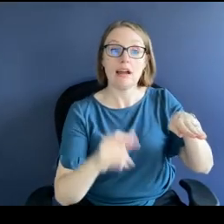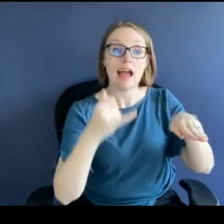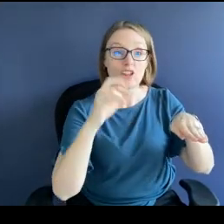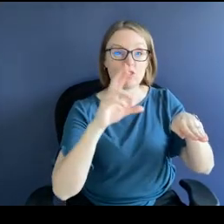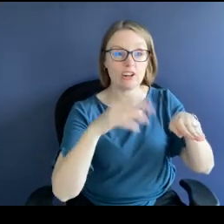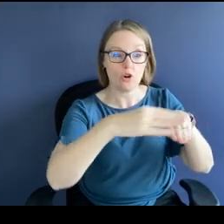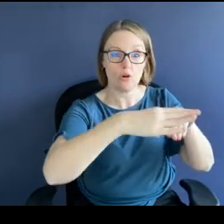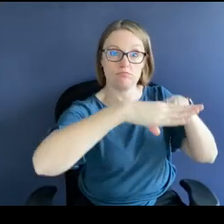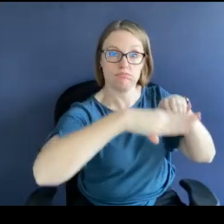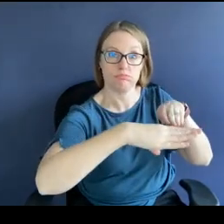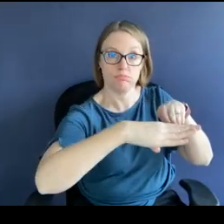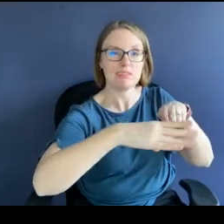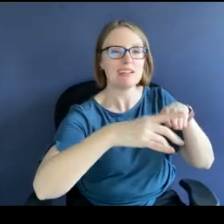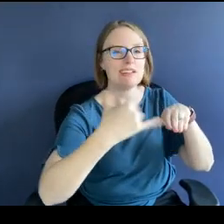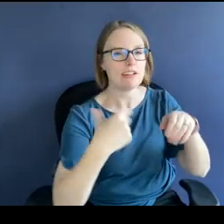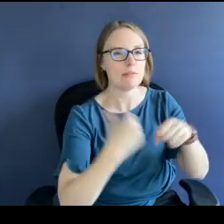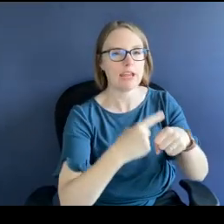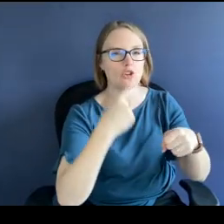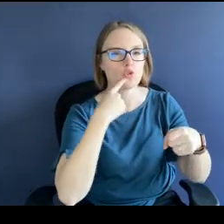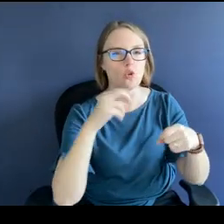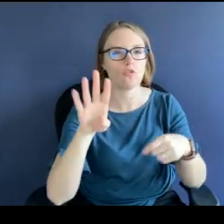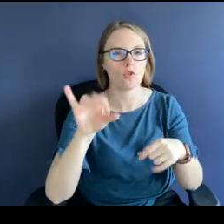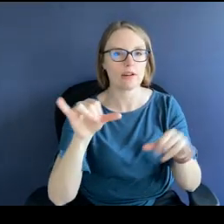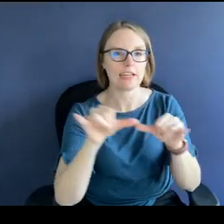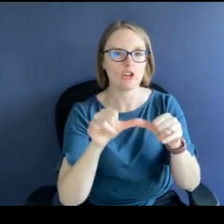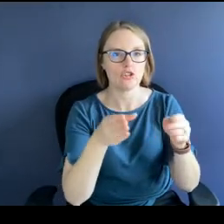there between that opposing